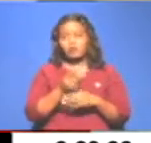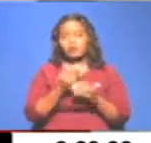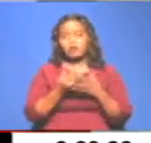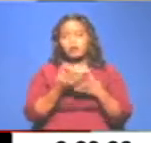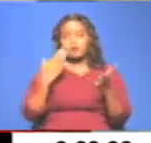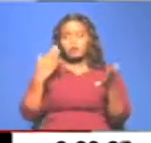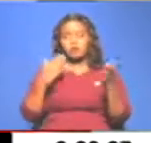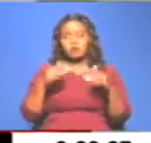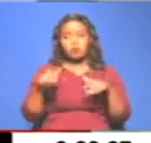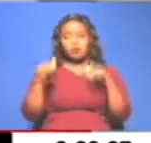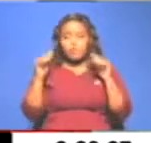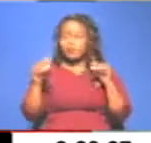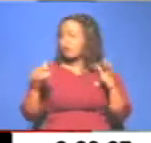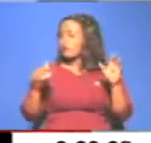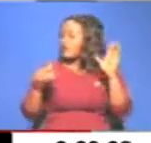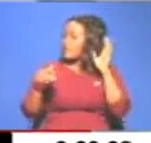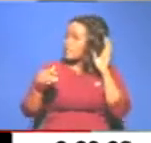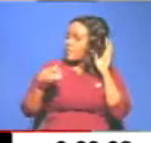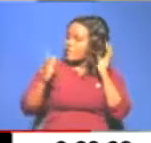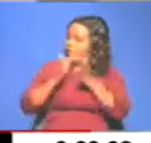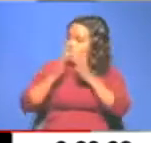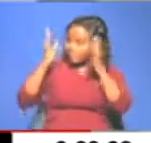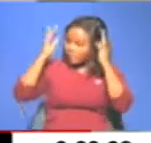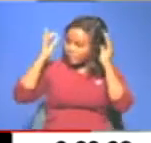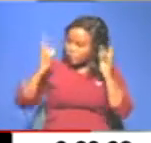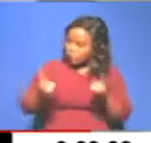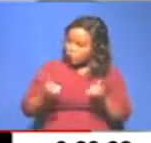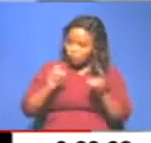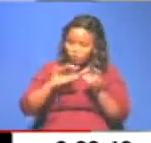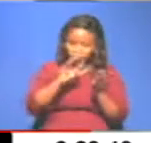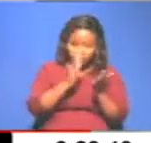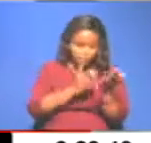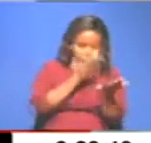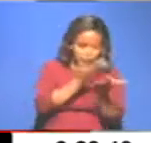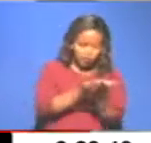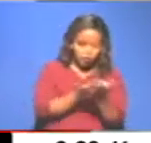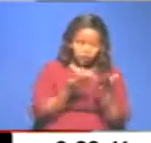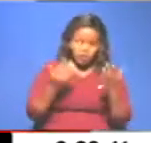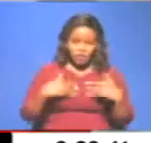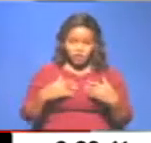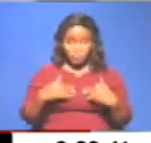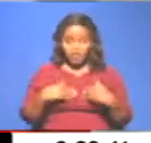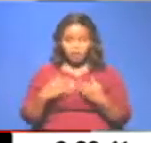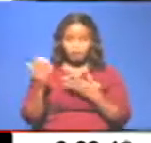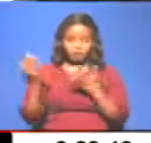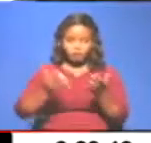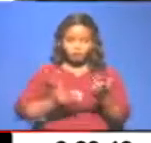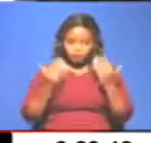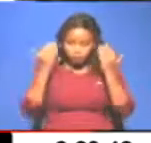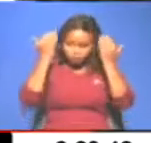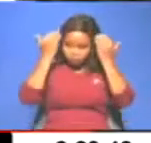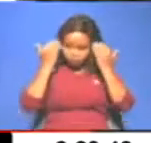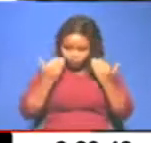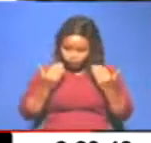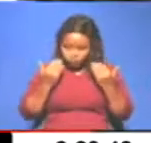the hearing of and determination of the application they have lodged in court.